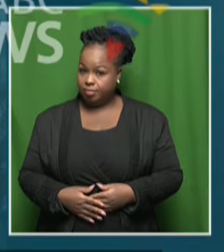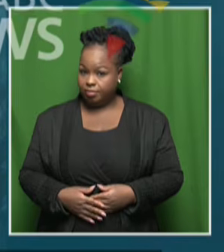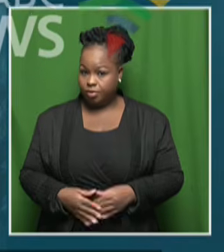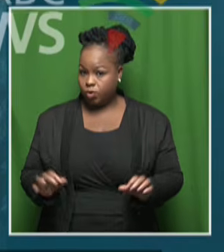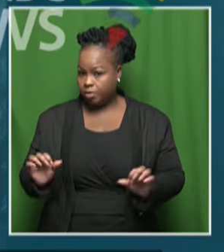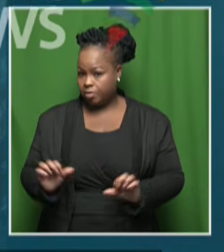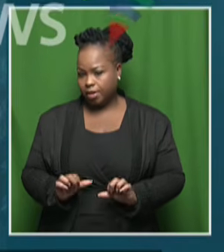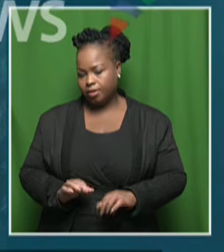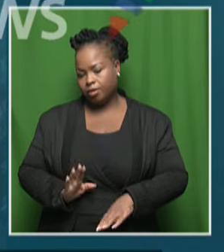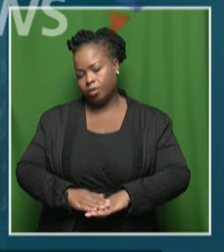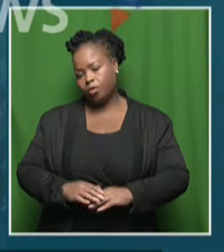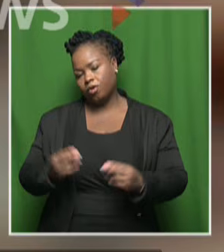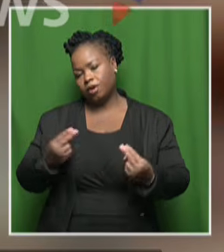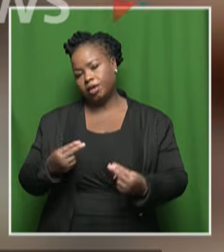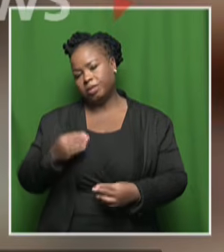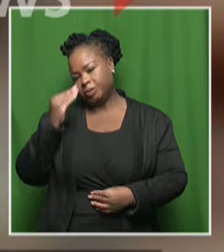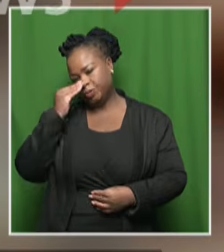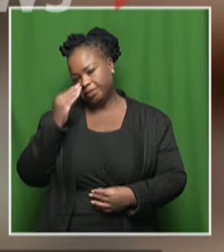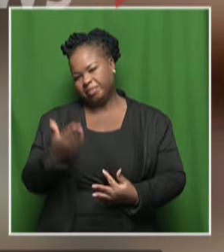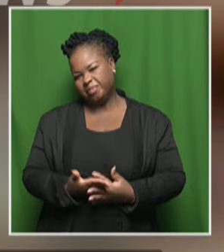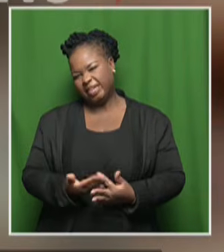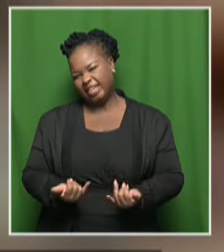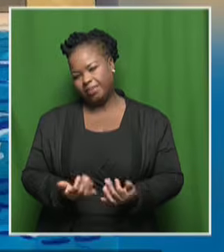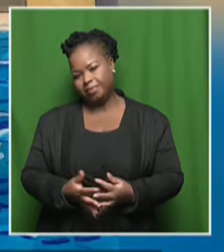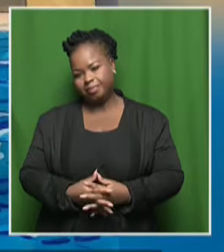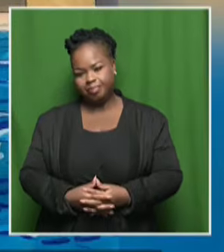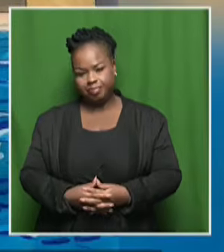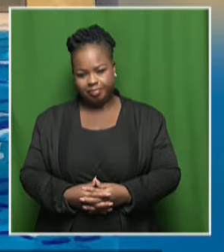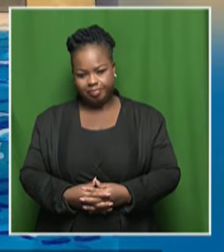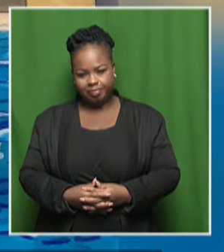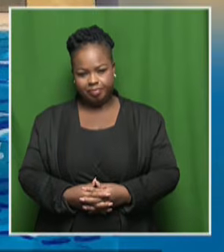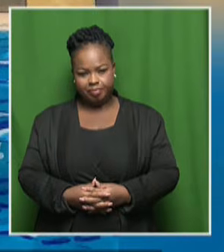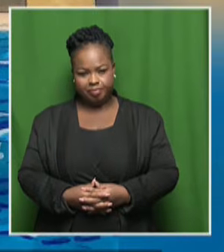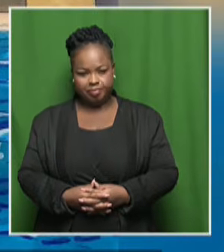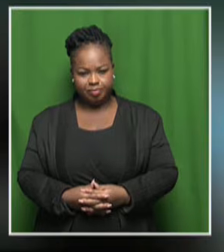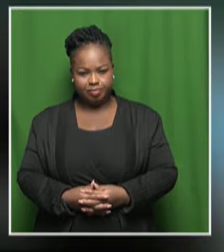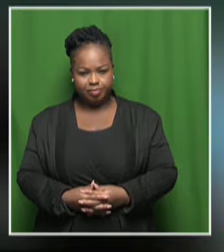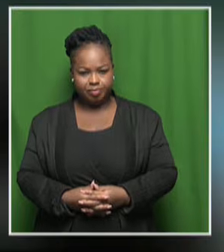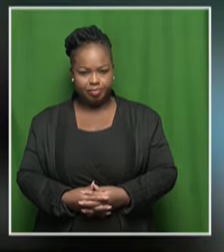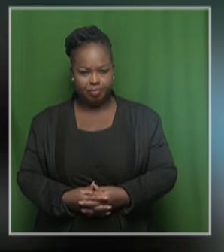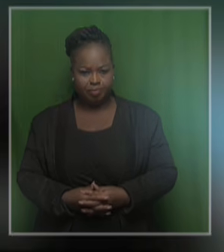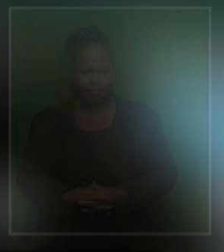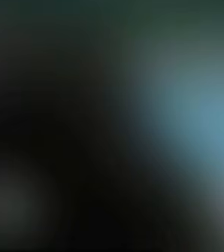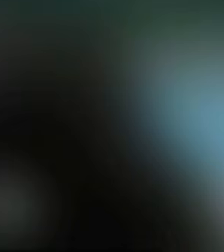upon our return, we'll continue with more art news, but for now, let's take a quick ad break.